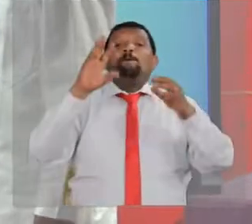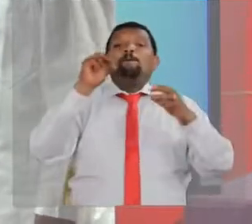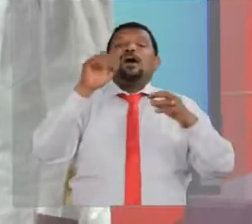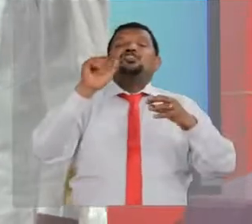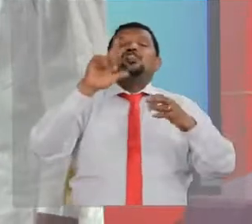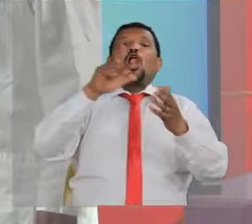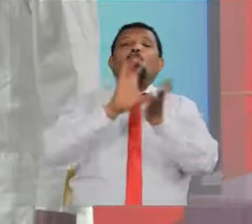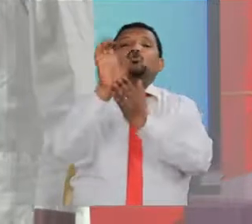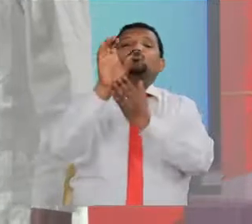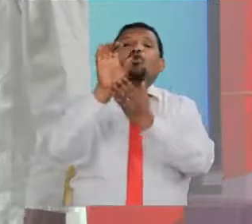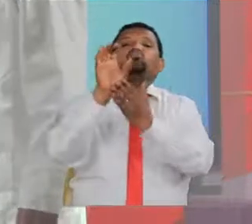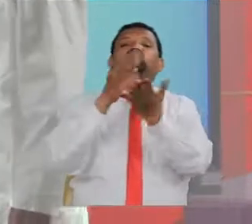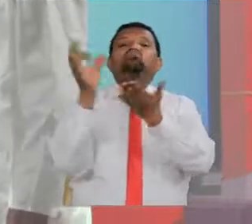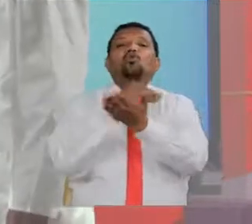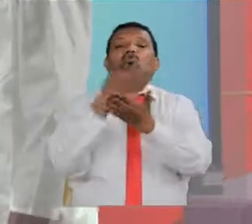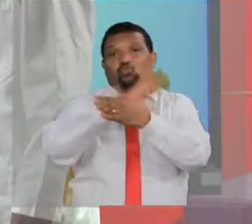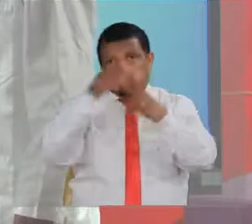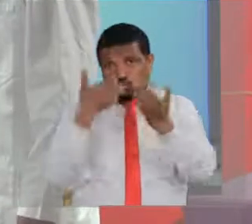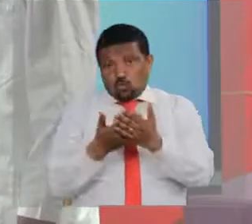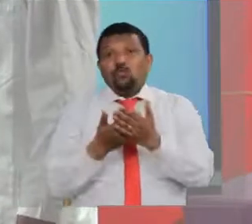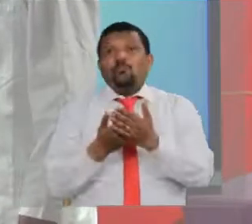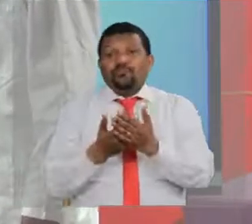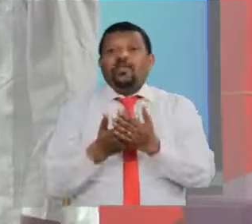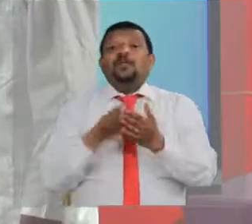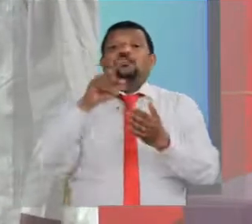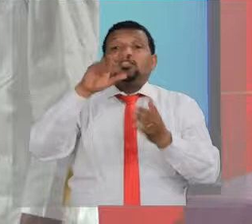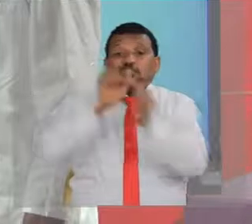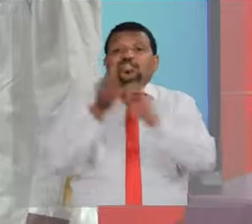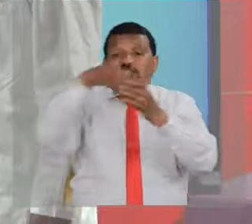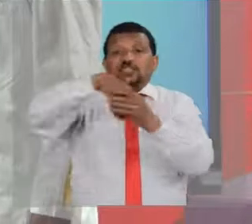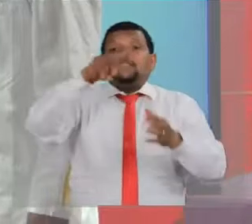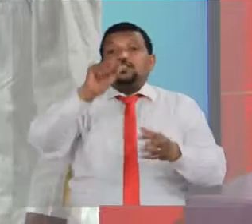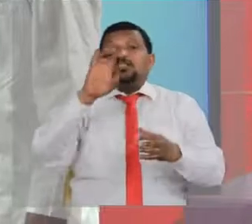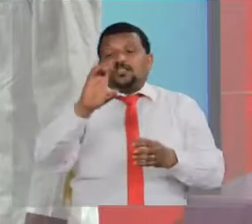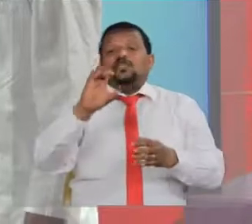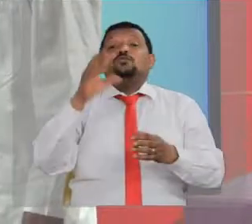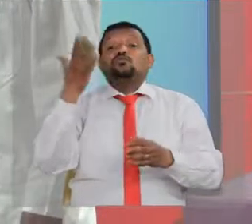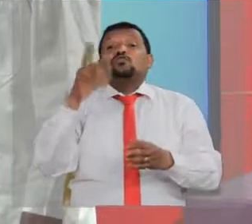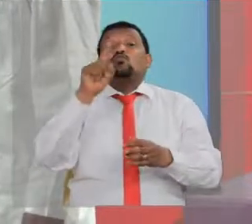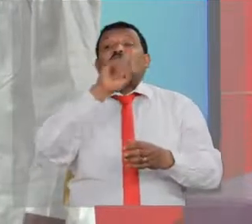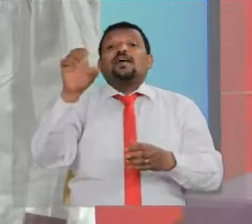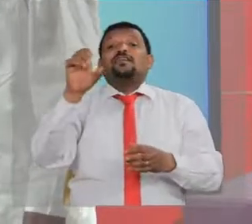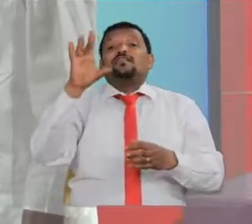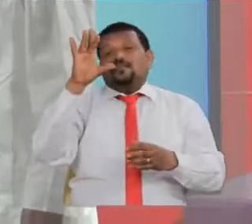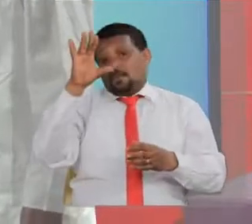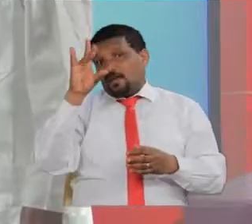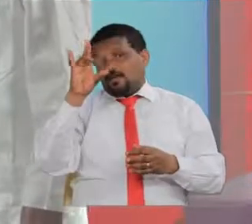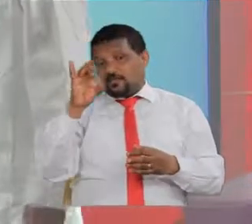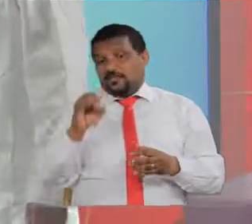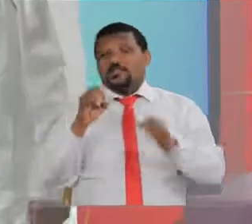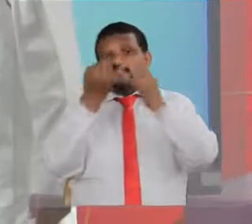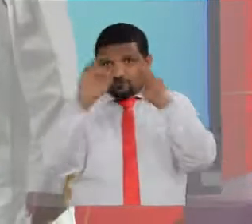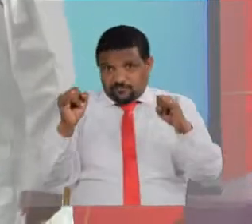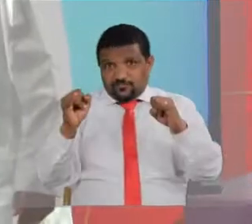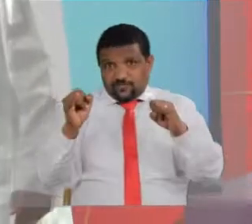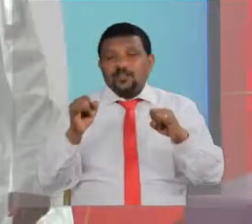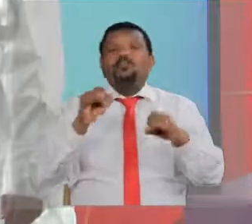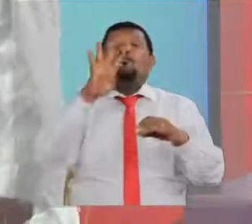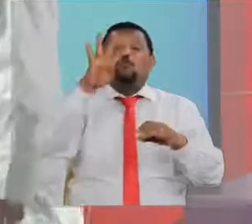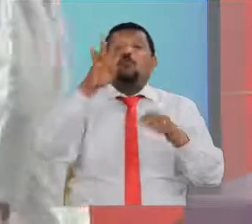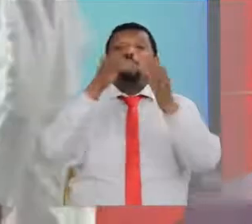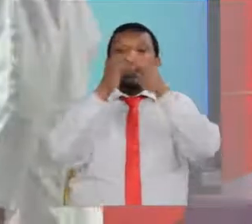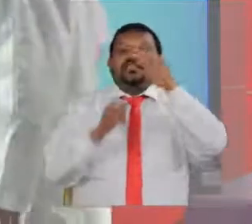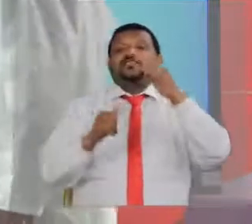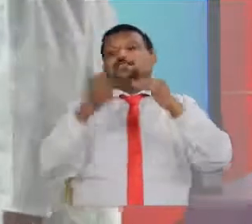of producing the fourth is change in TC, which is 180 minus 160 divided by 4